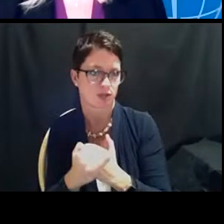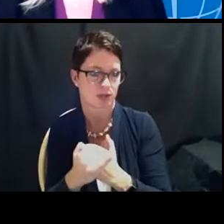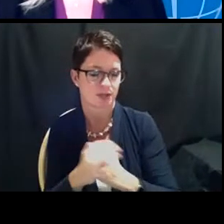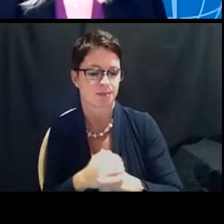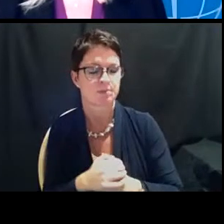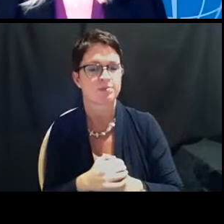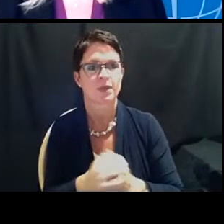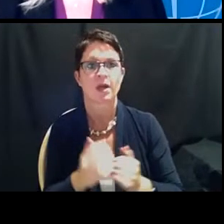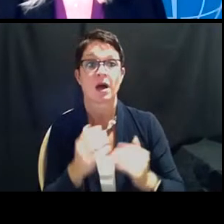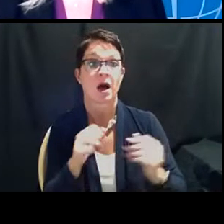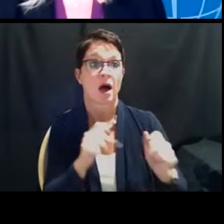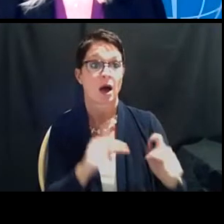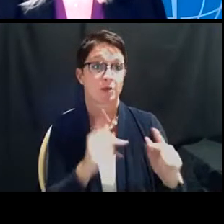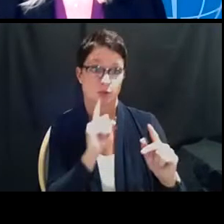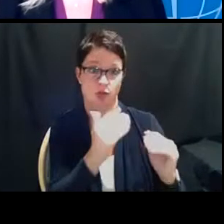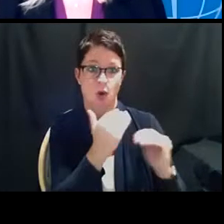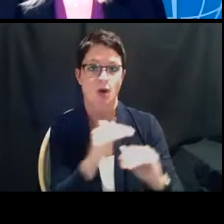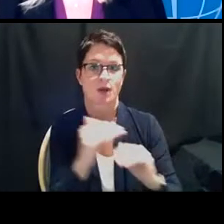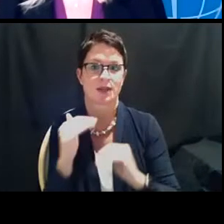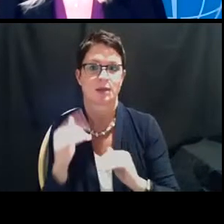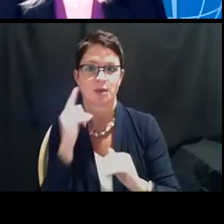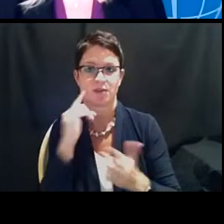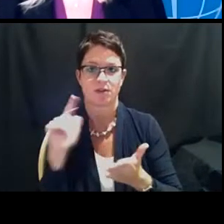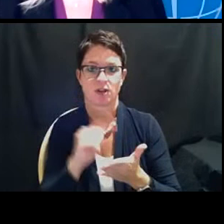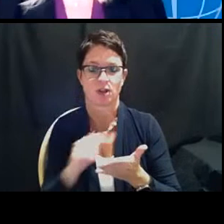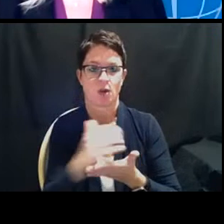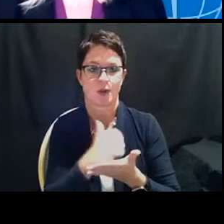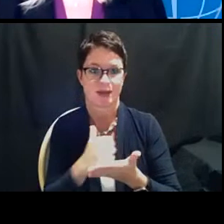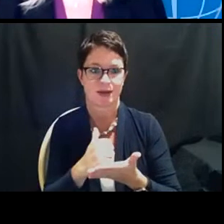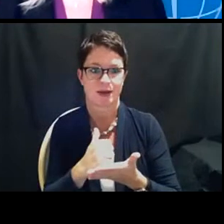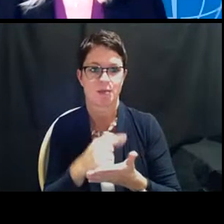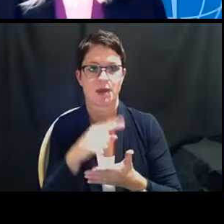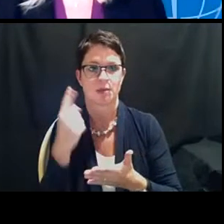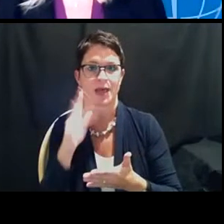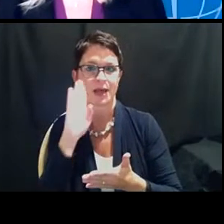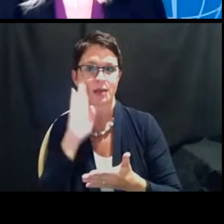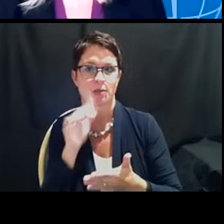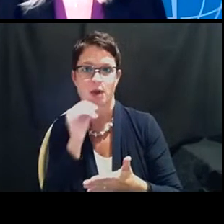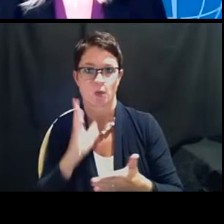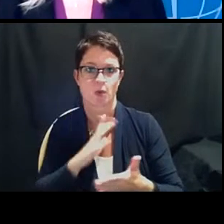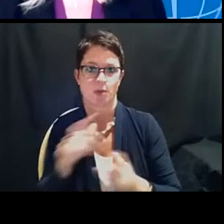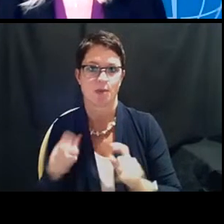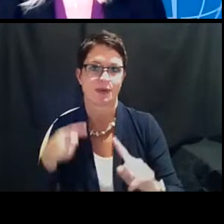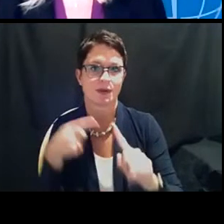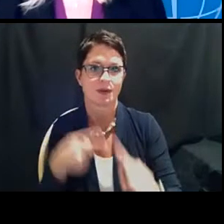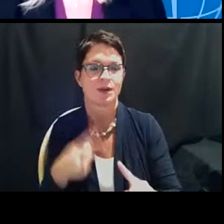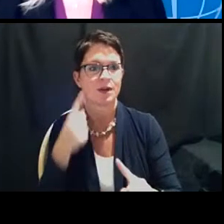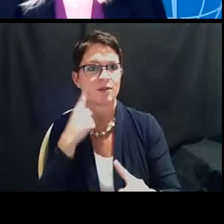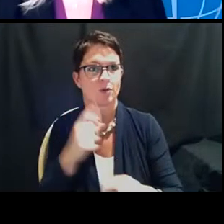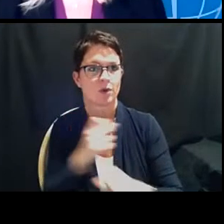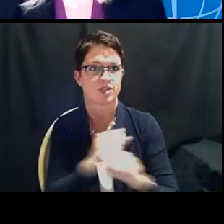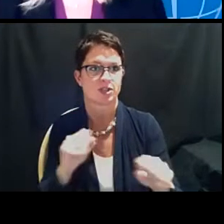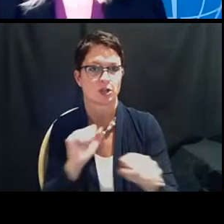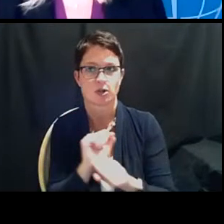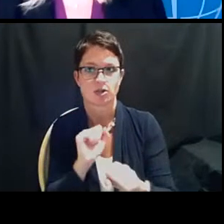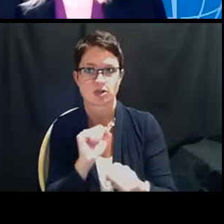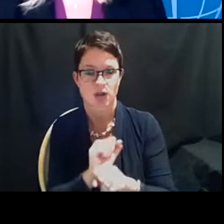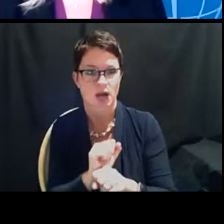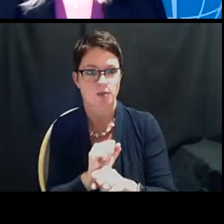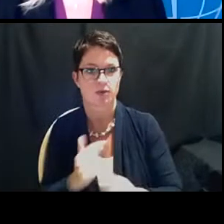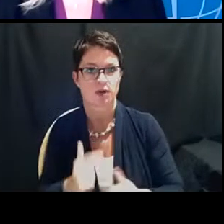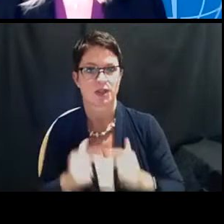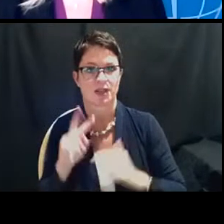are limited opportunities for low income and Black and brown women in particular to obtain secure jobs that provide a wage and